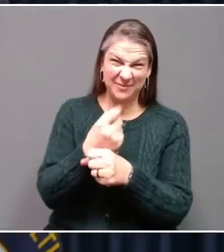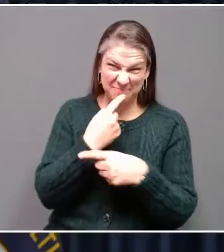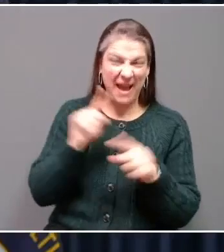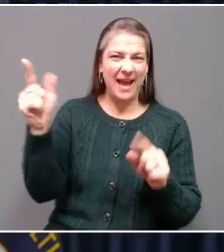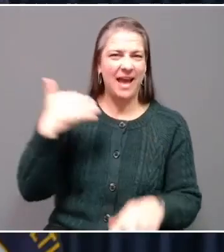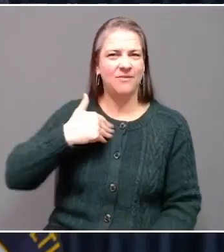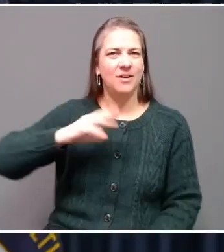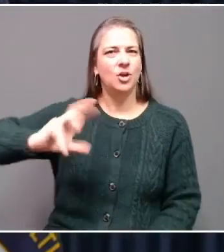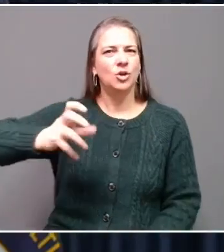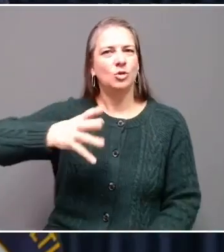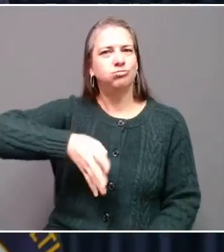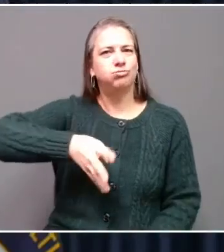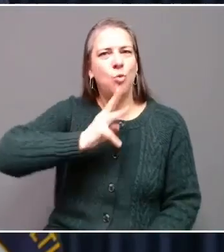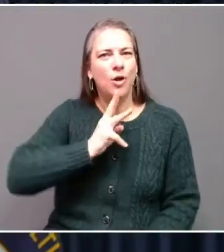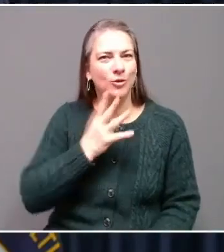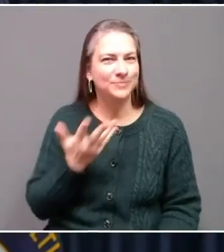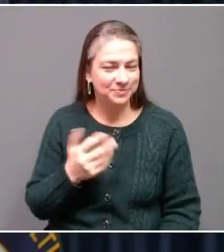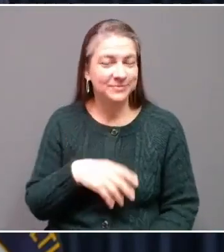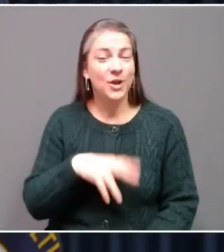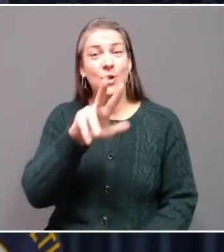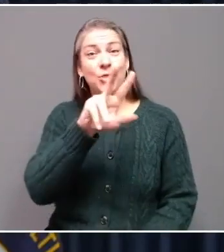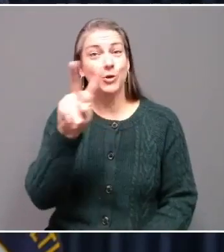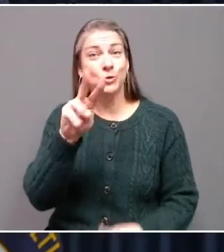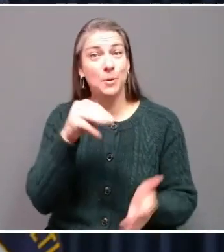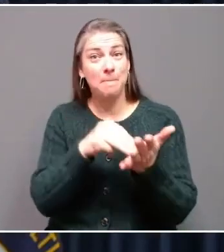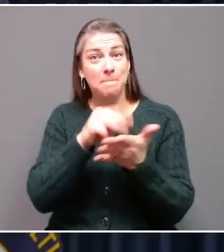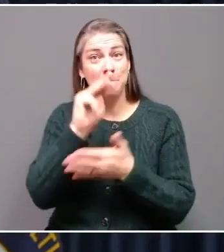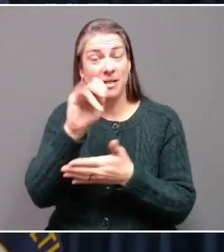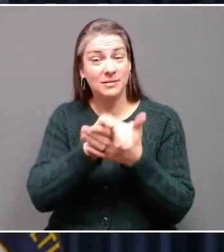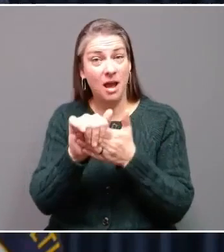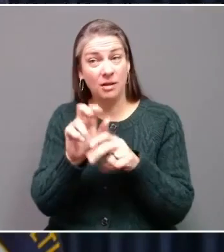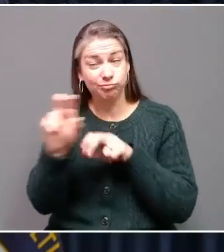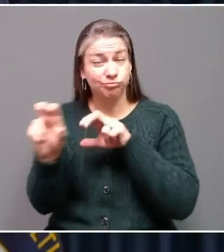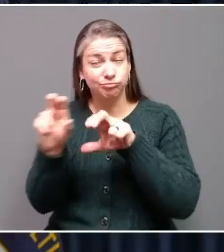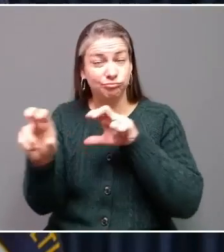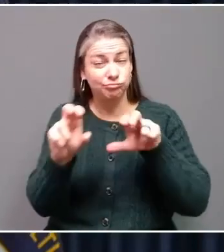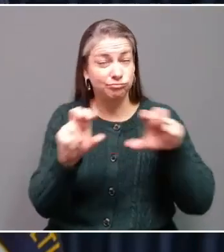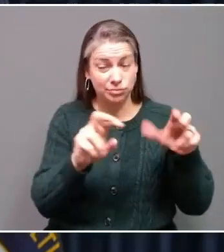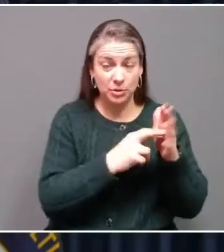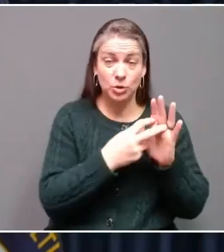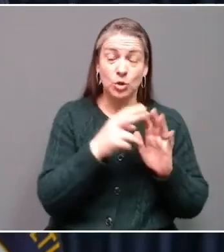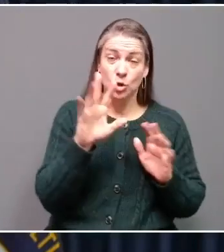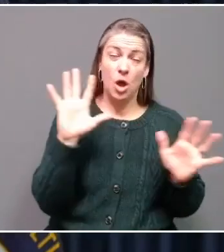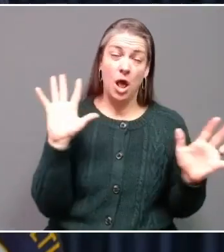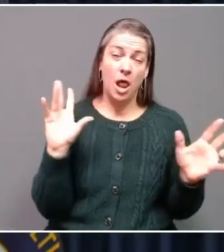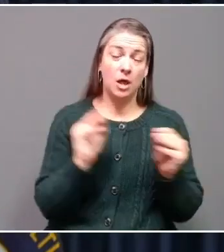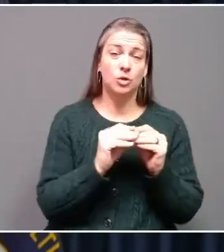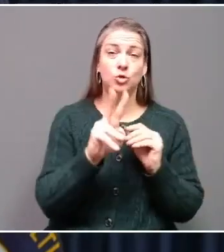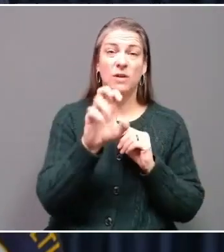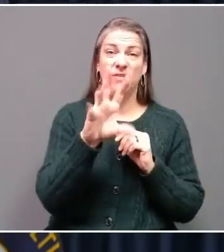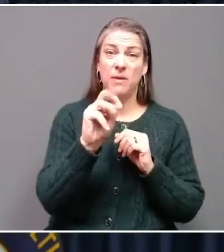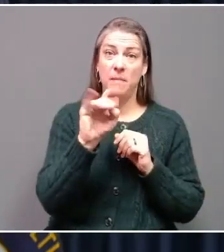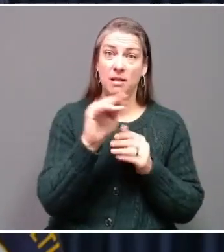This $32 million means that all $250 million in the round 2 funding has